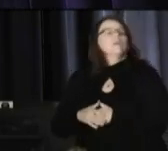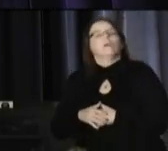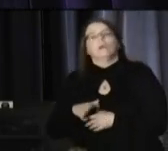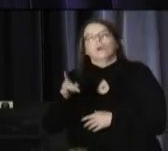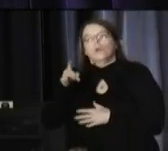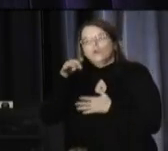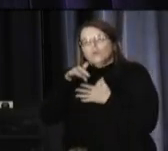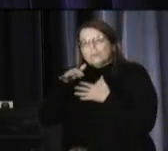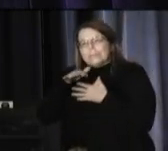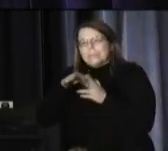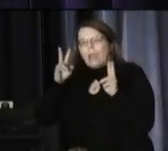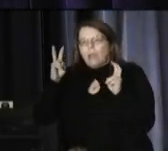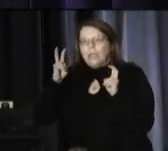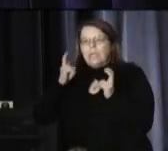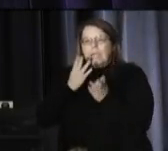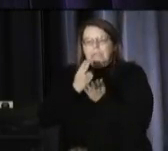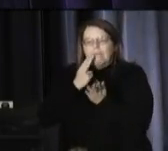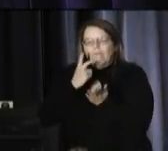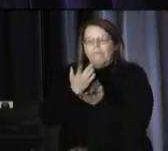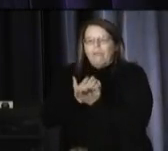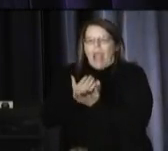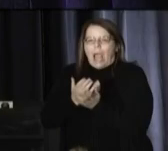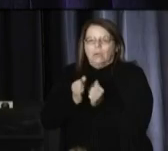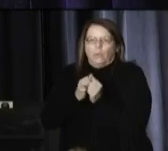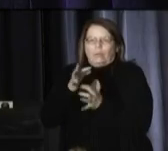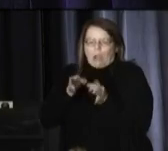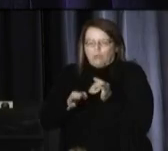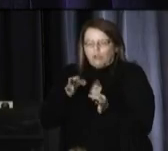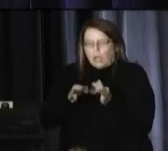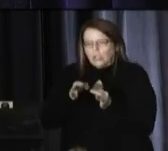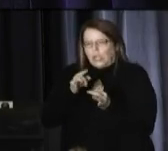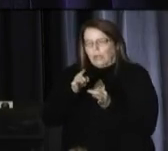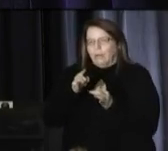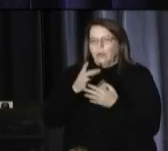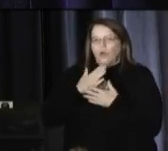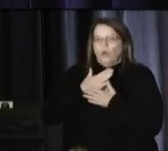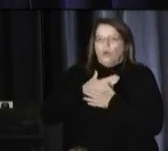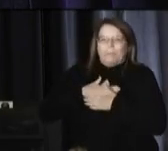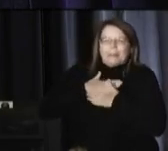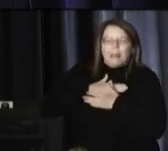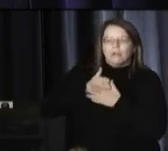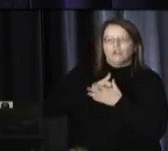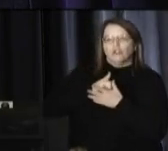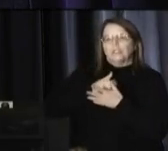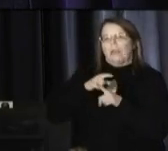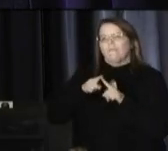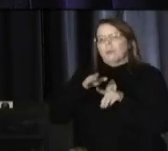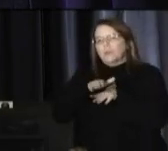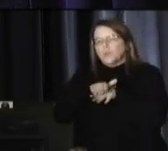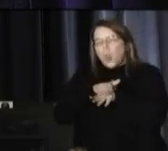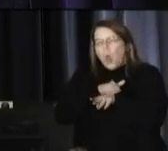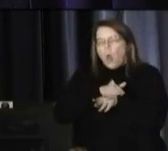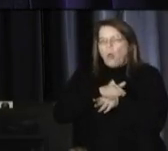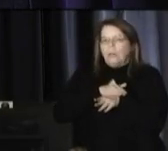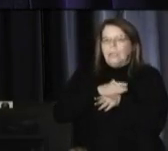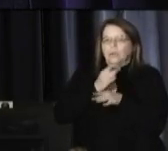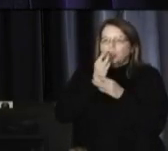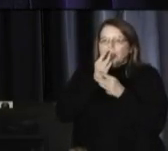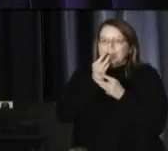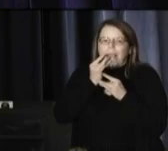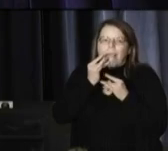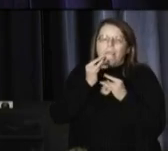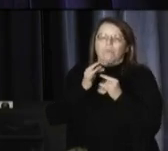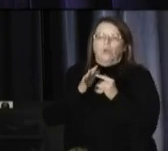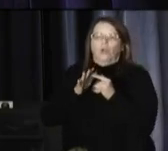as fact without judgment. Pleasure yourself, but slowly, to savor and discover every